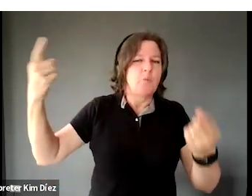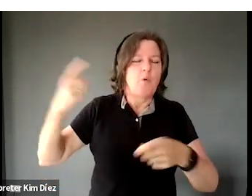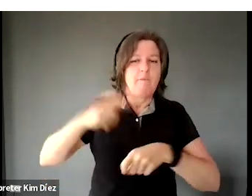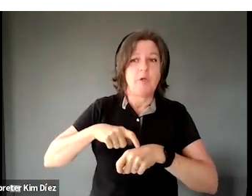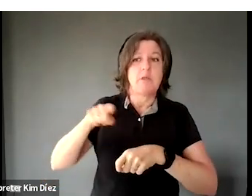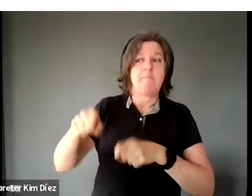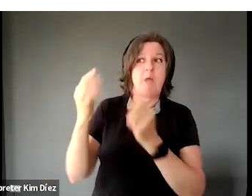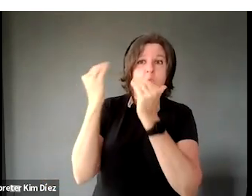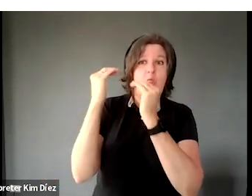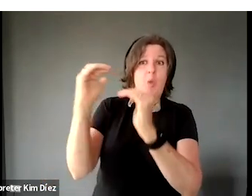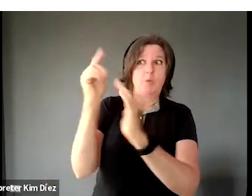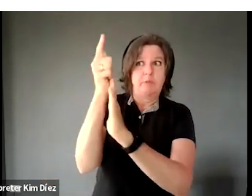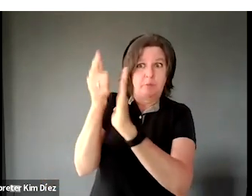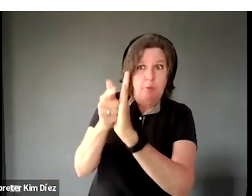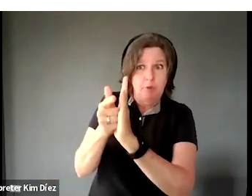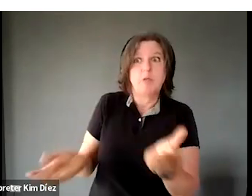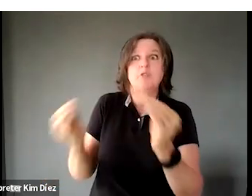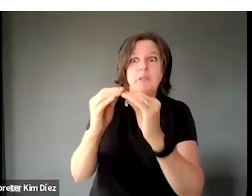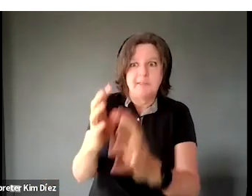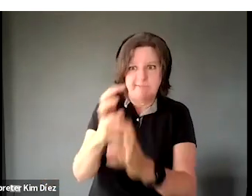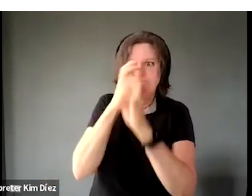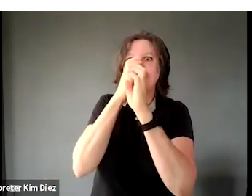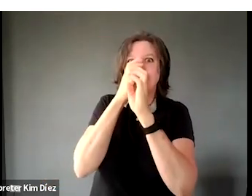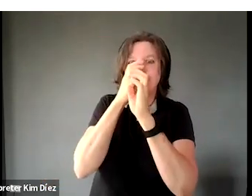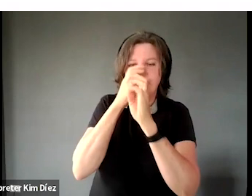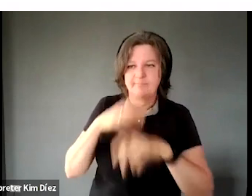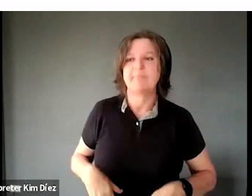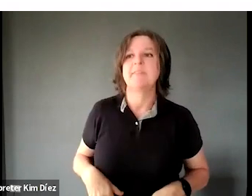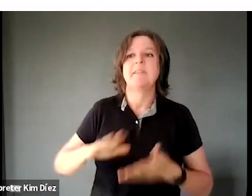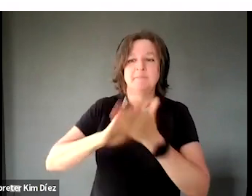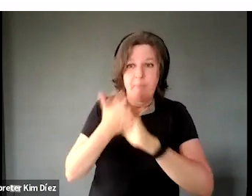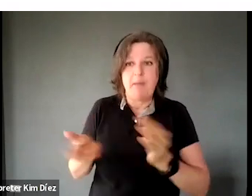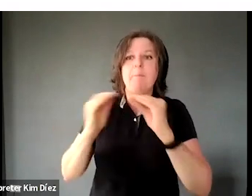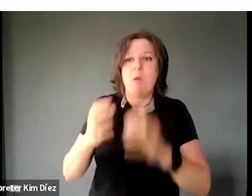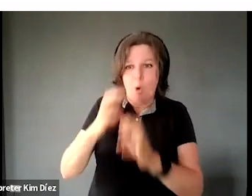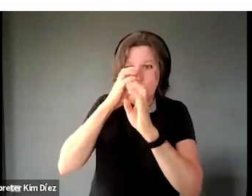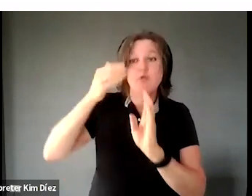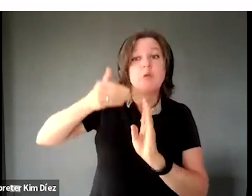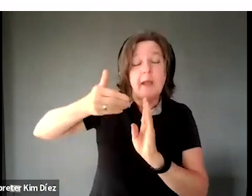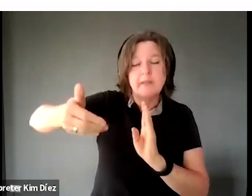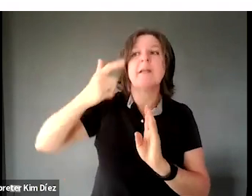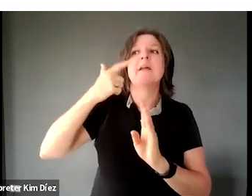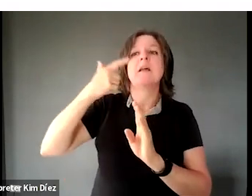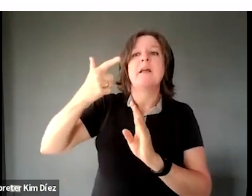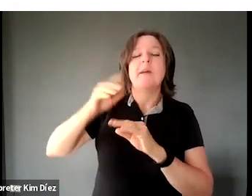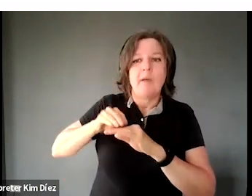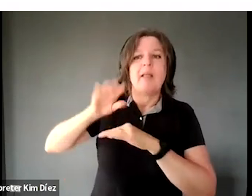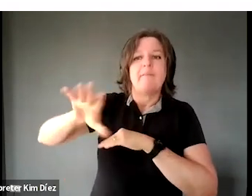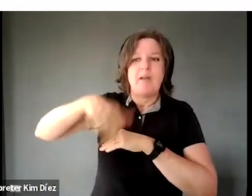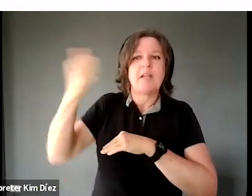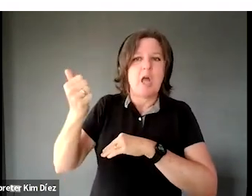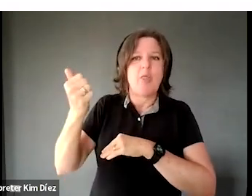the answer is prevention. As more the more I work, the more I see that